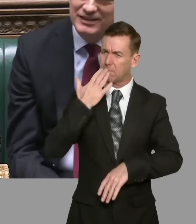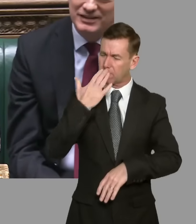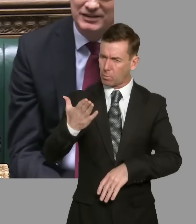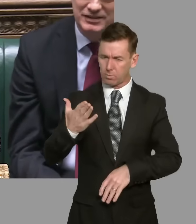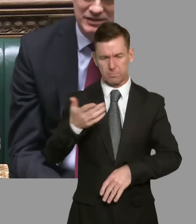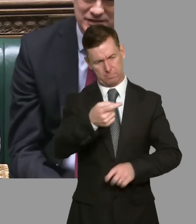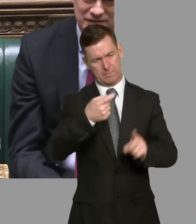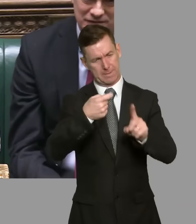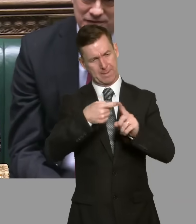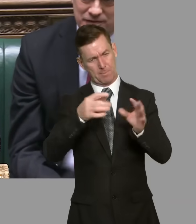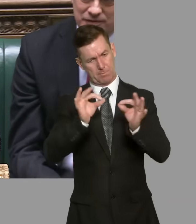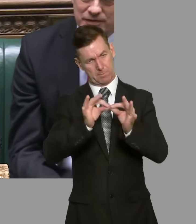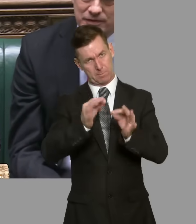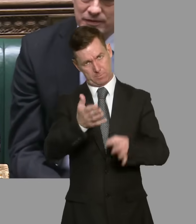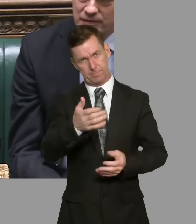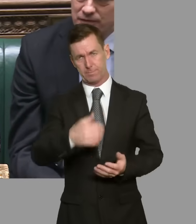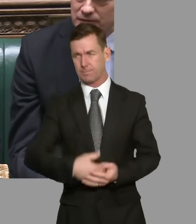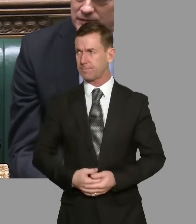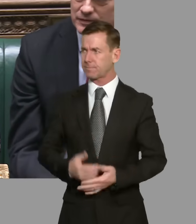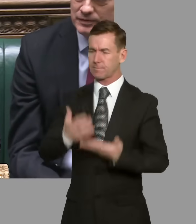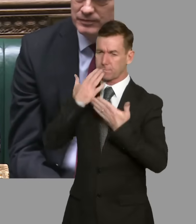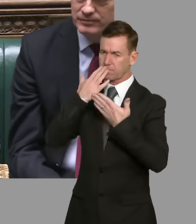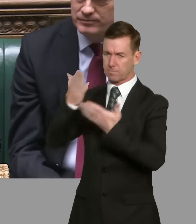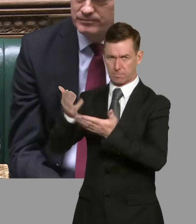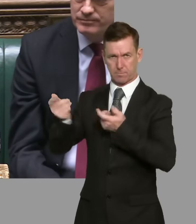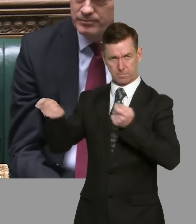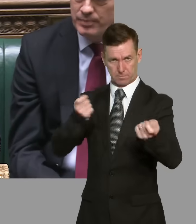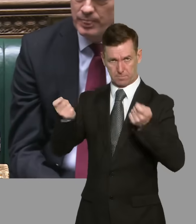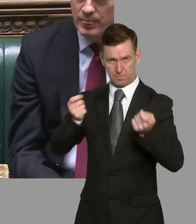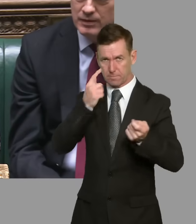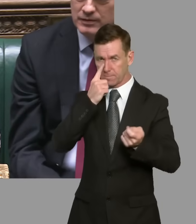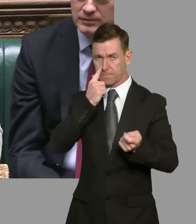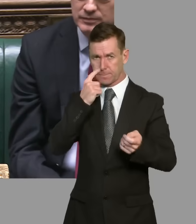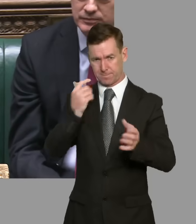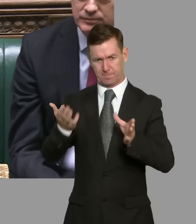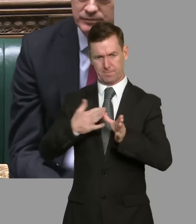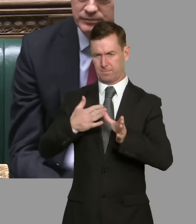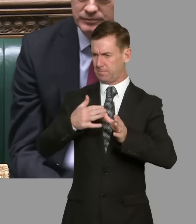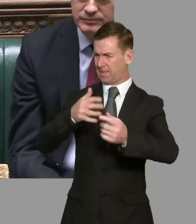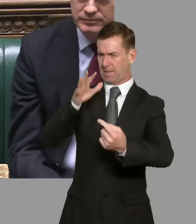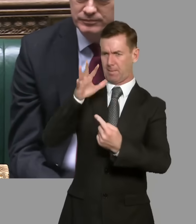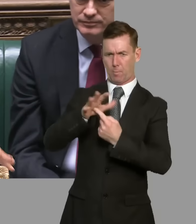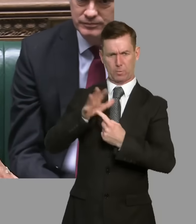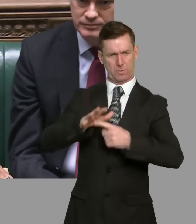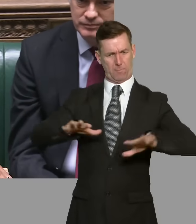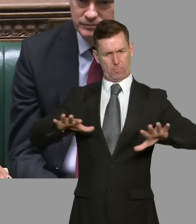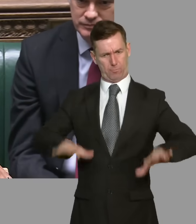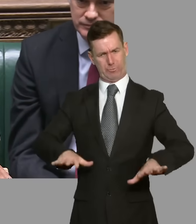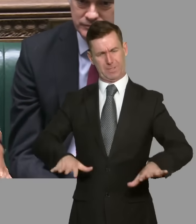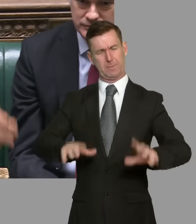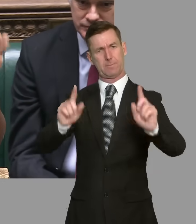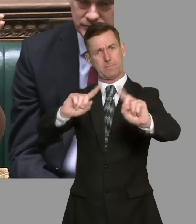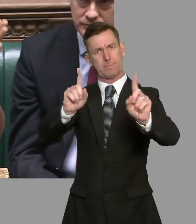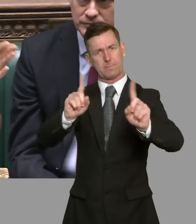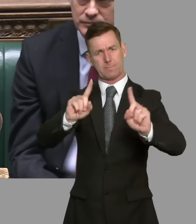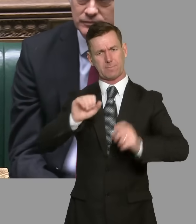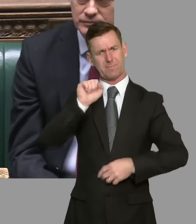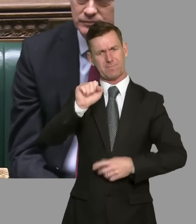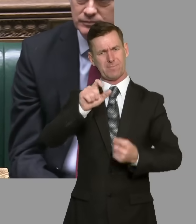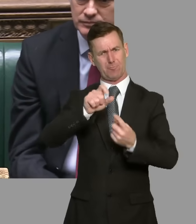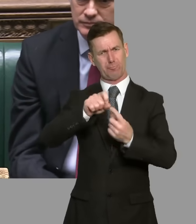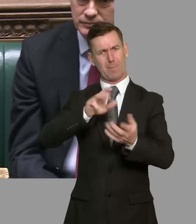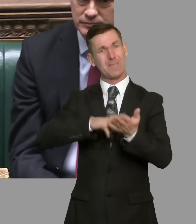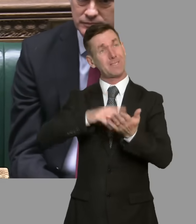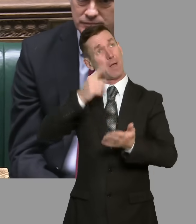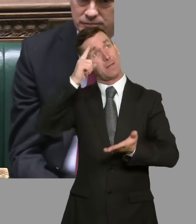to the national interest. Instead of acting in it, Mr. Speaker, the Prime Minister just tries to get through the day. On the Chinese